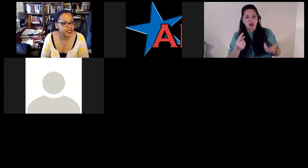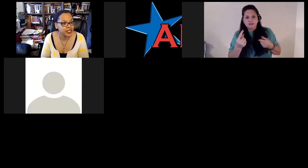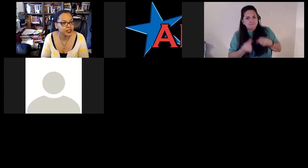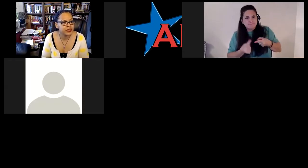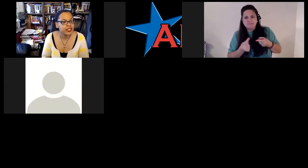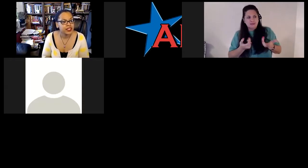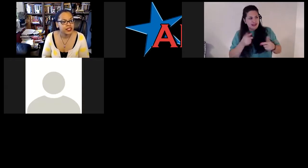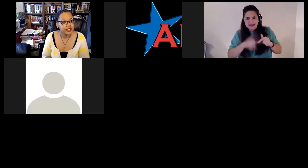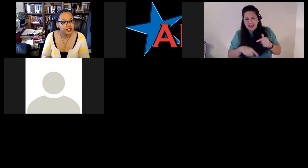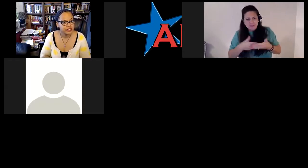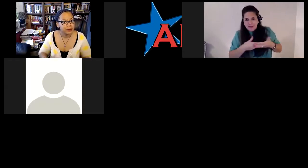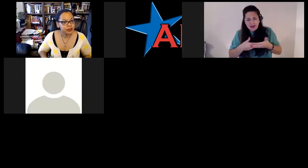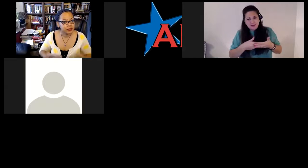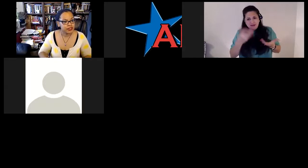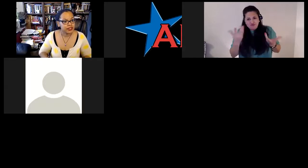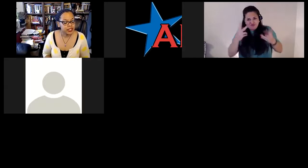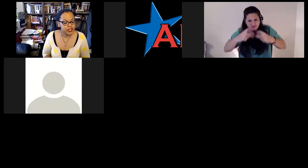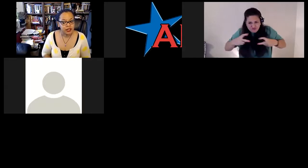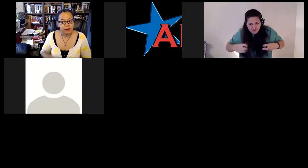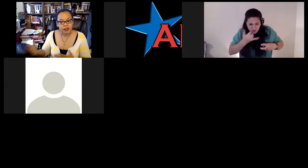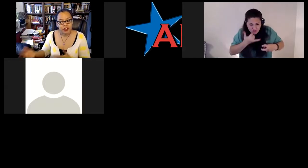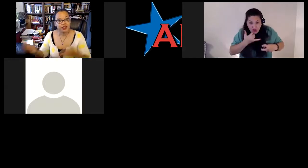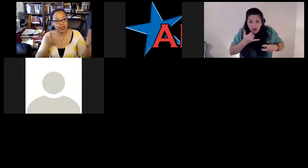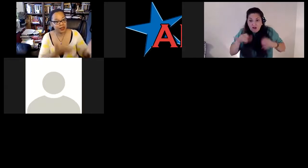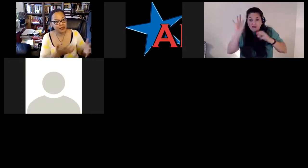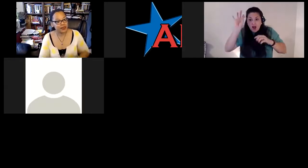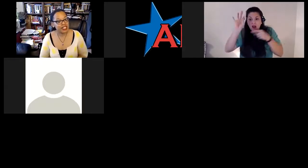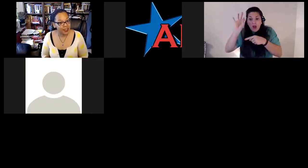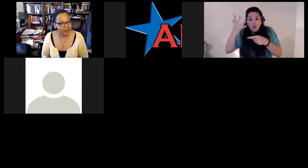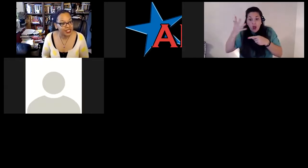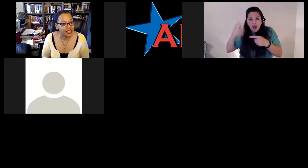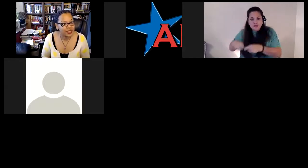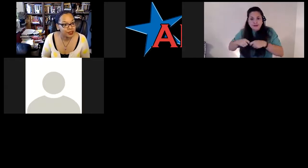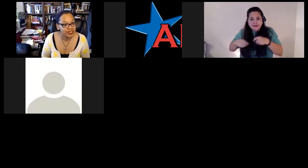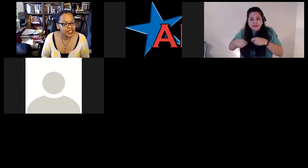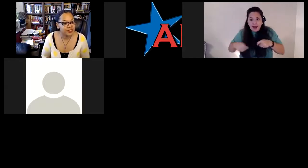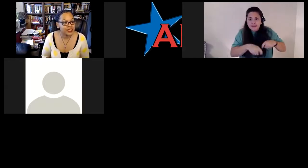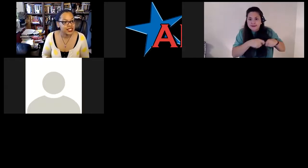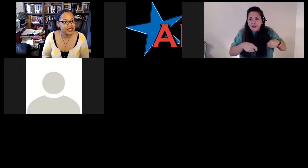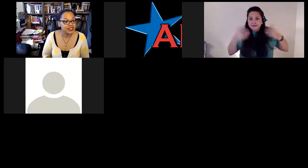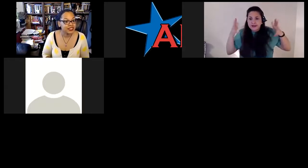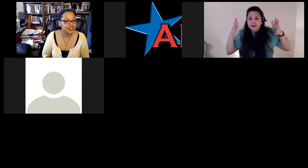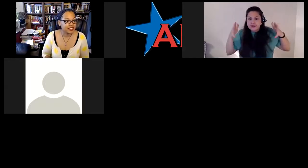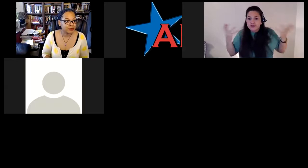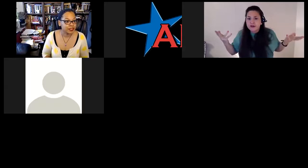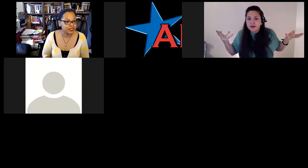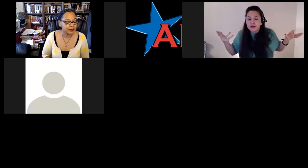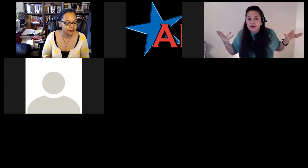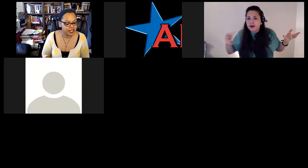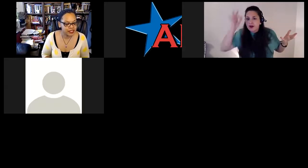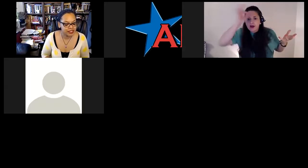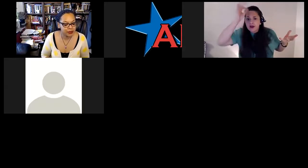were tied or something was missing. All the way up to like, hey, we think that you should put this IUD in. And there has been